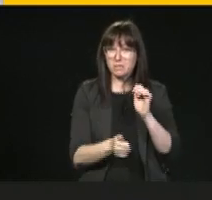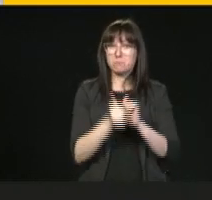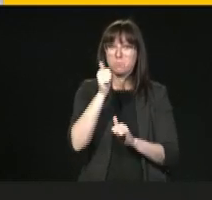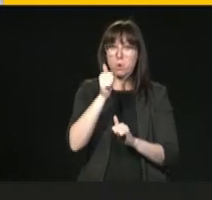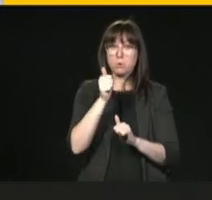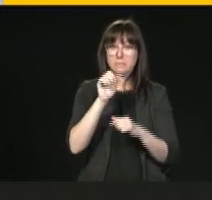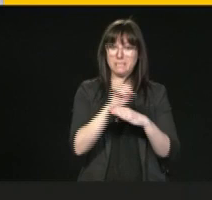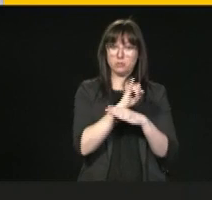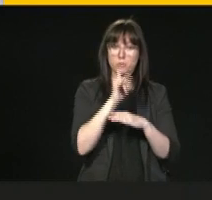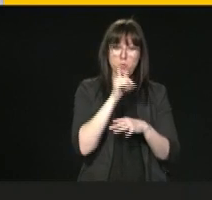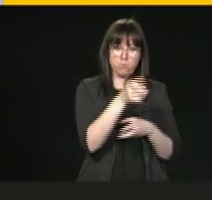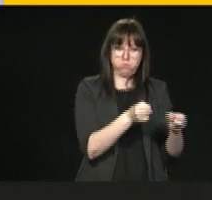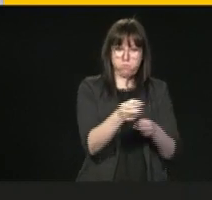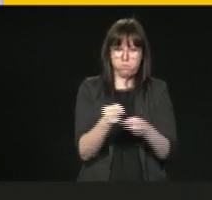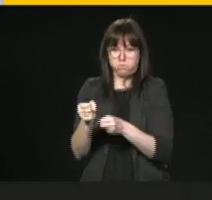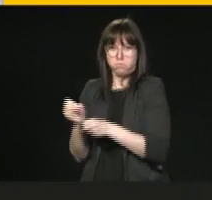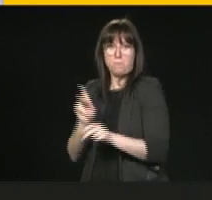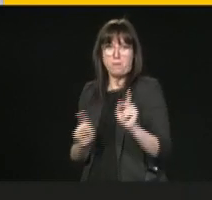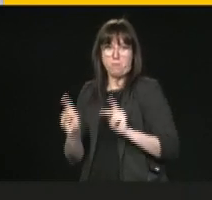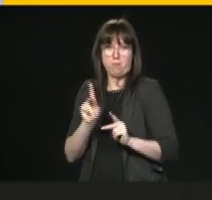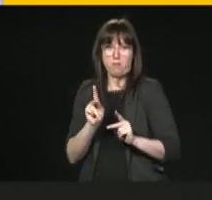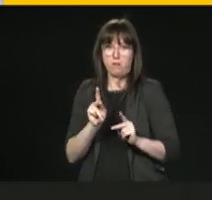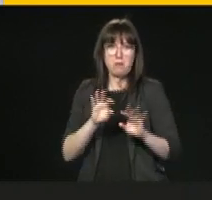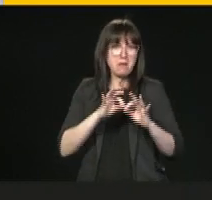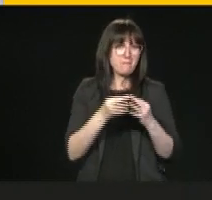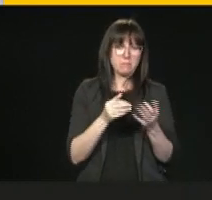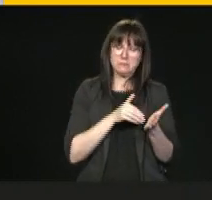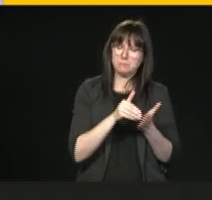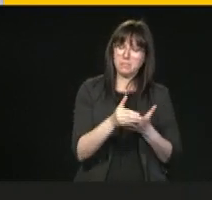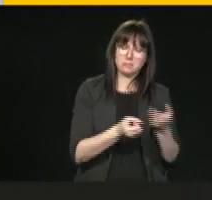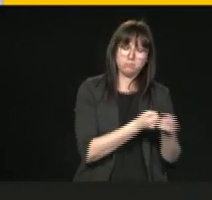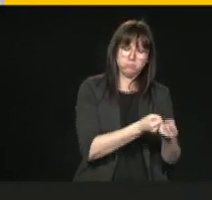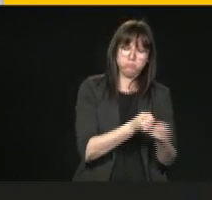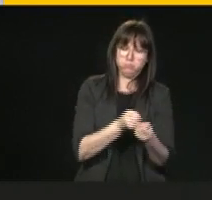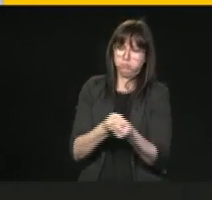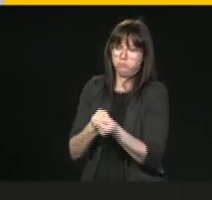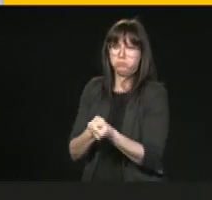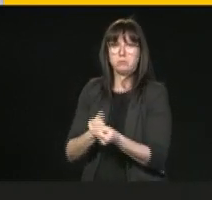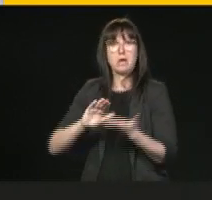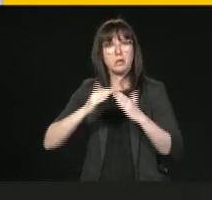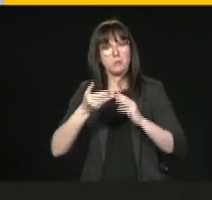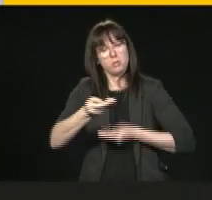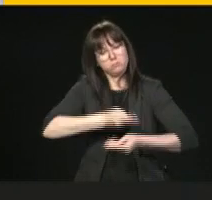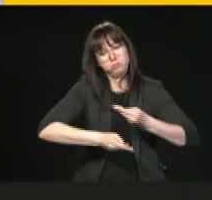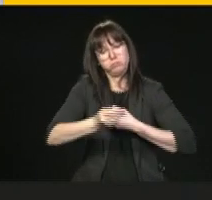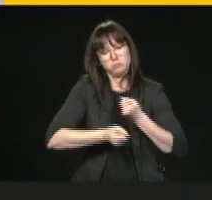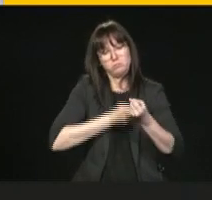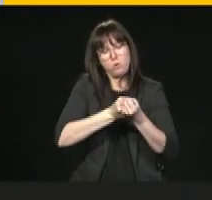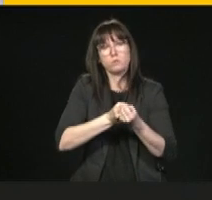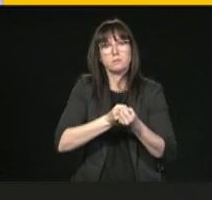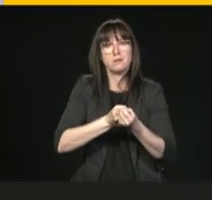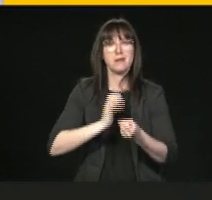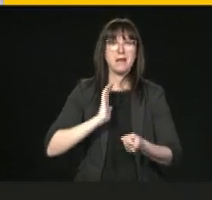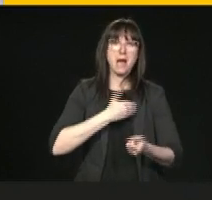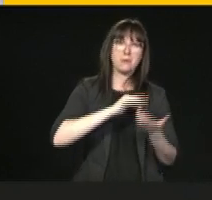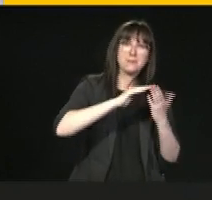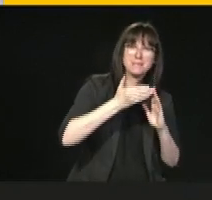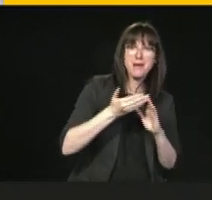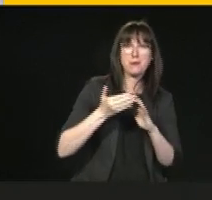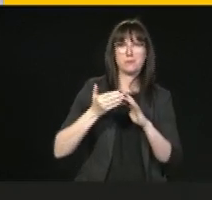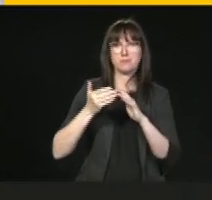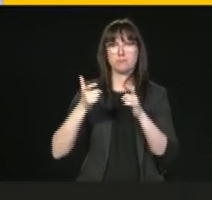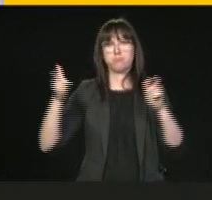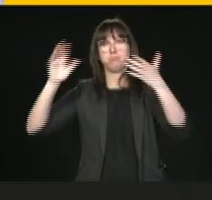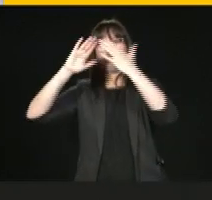country. You support millions of families. You serve our communities. And you make our towns and cities